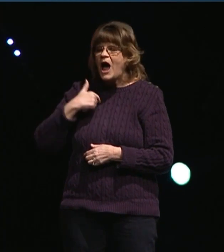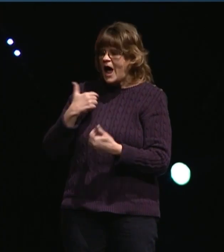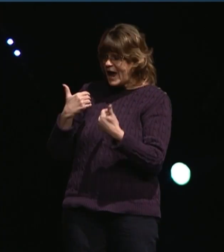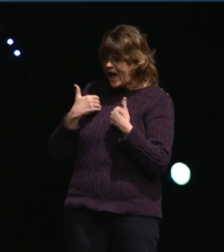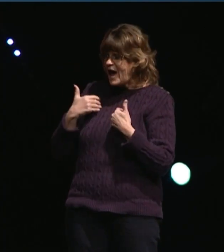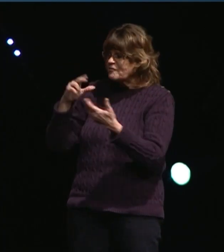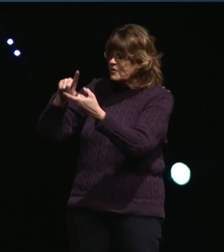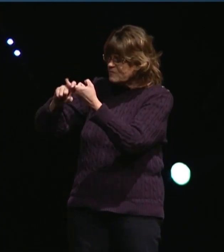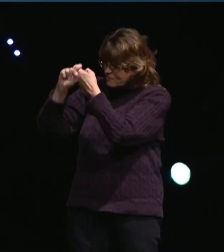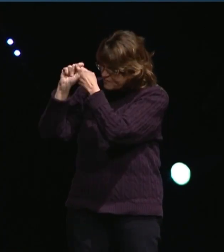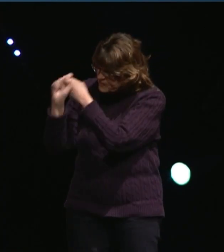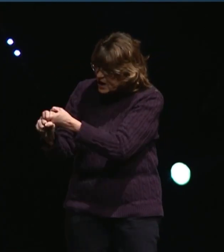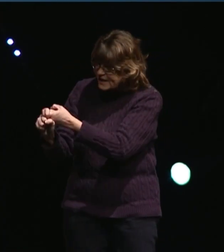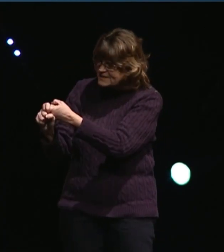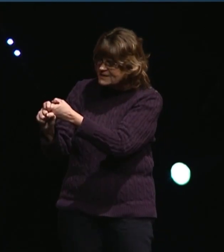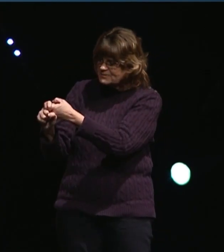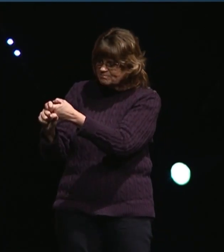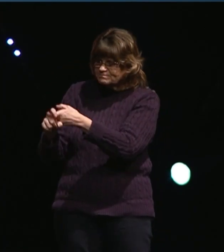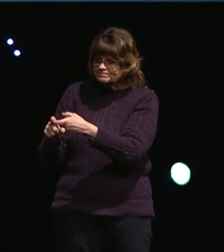yeah.